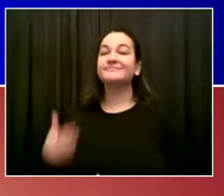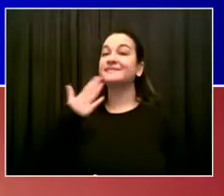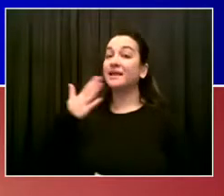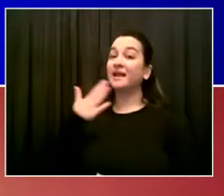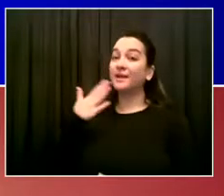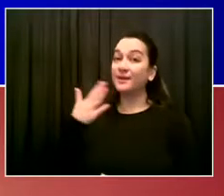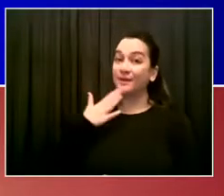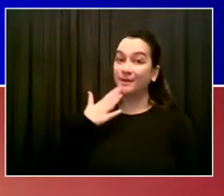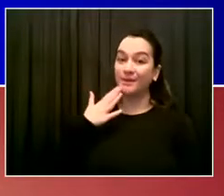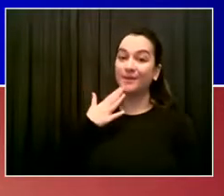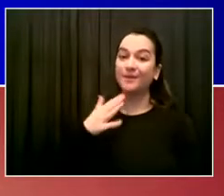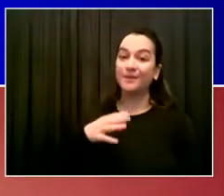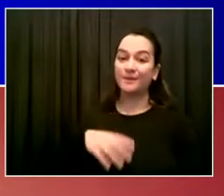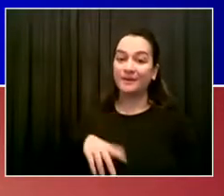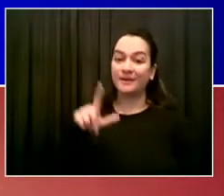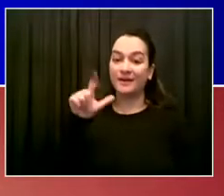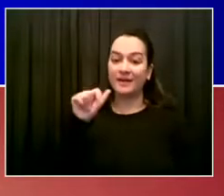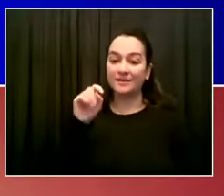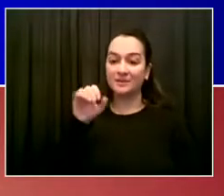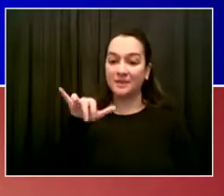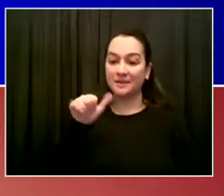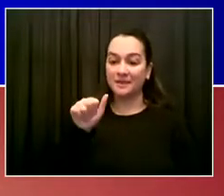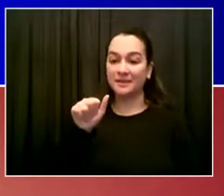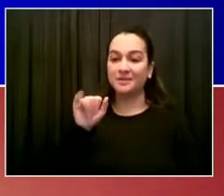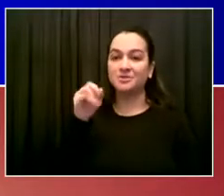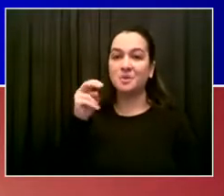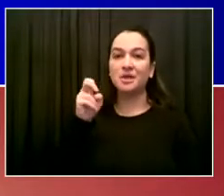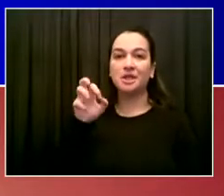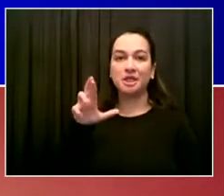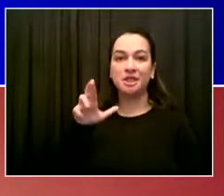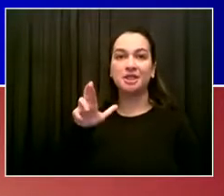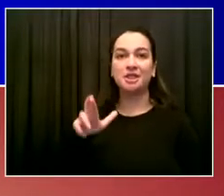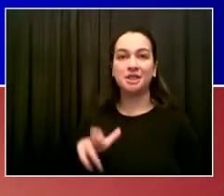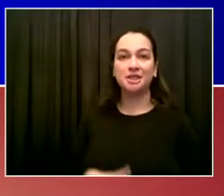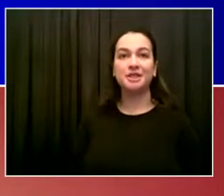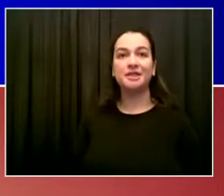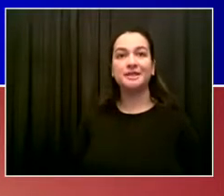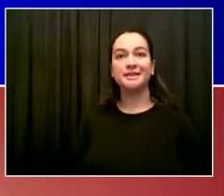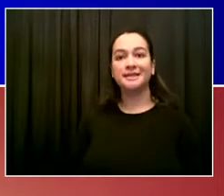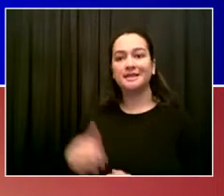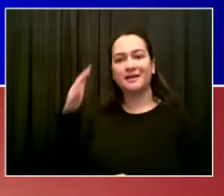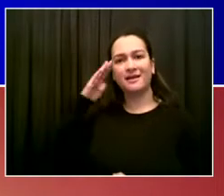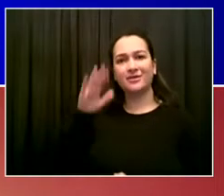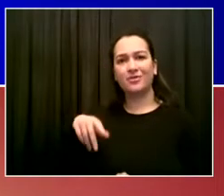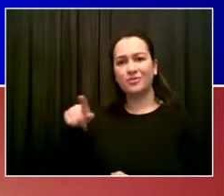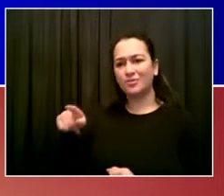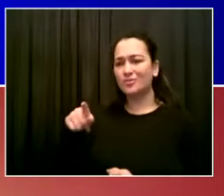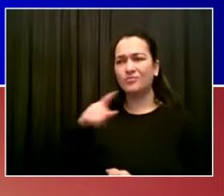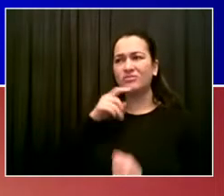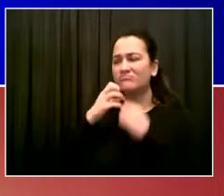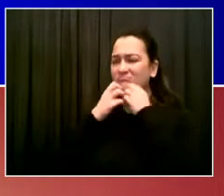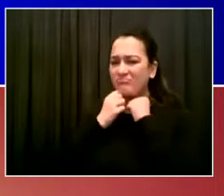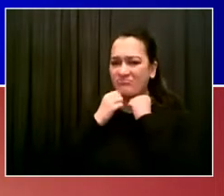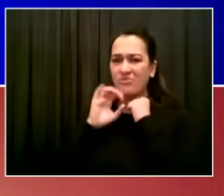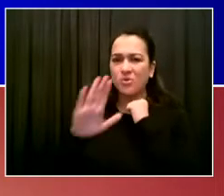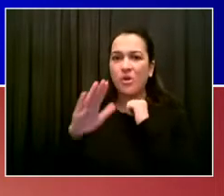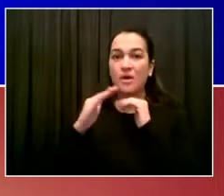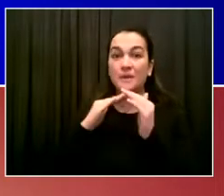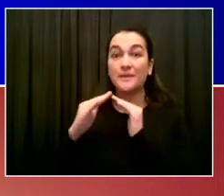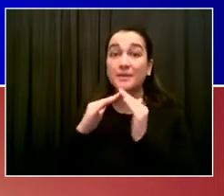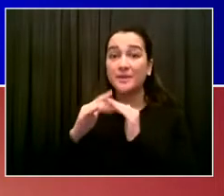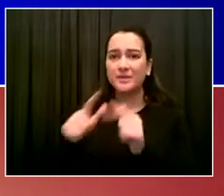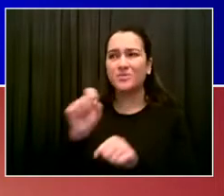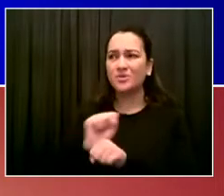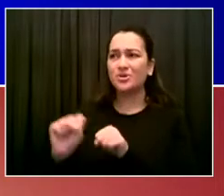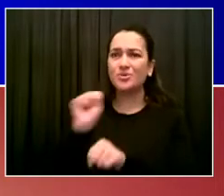community, and really appreciate everyone in your community who has been fighting back during this pandemic. And a